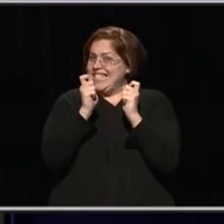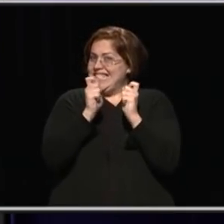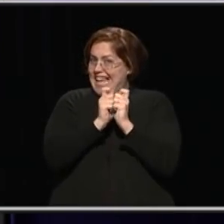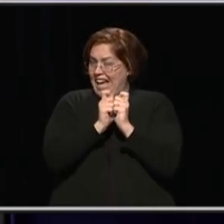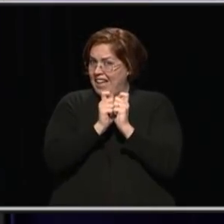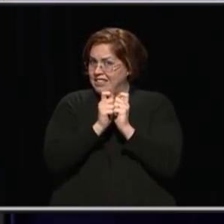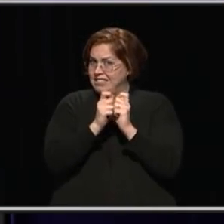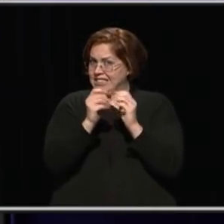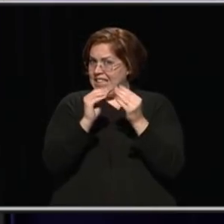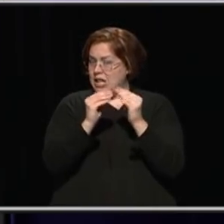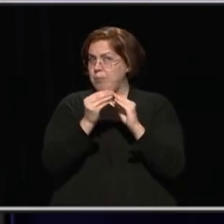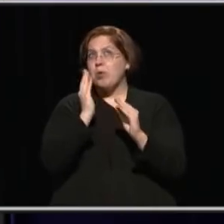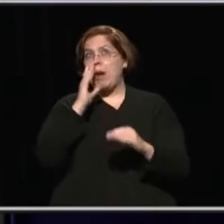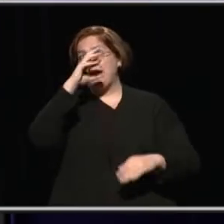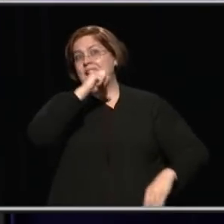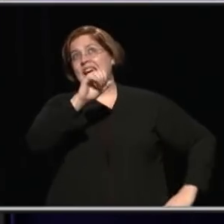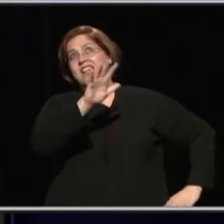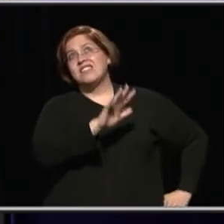for you. I'm going to ballpark